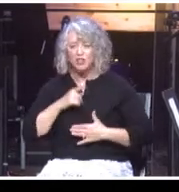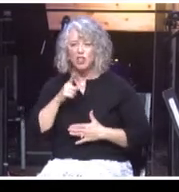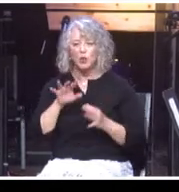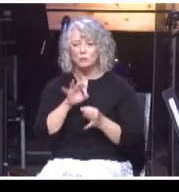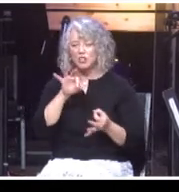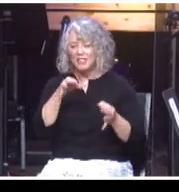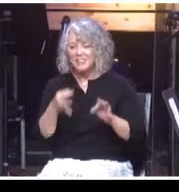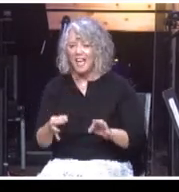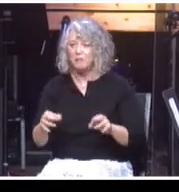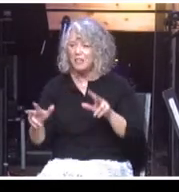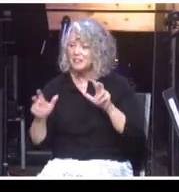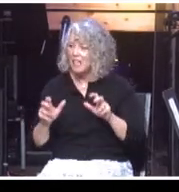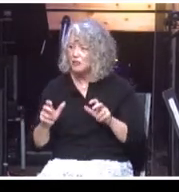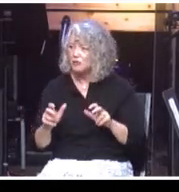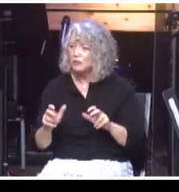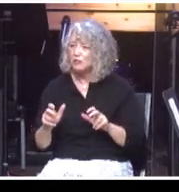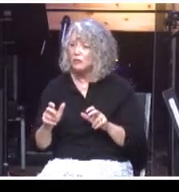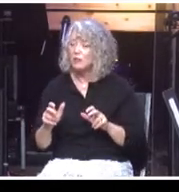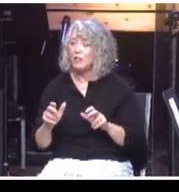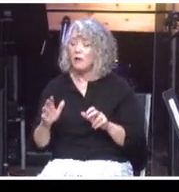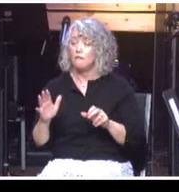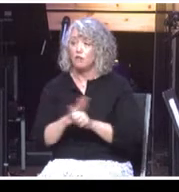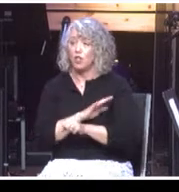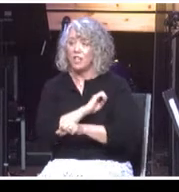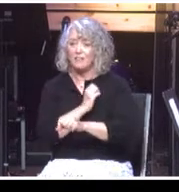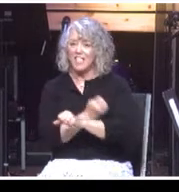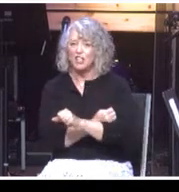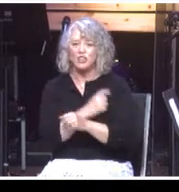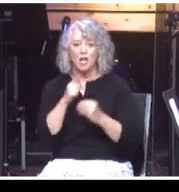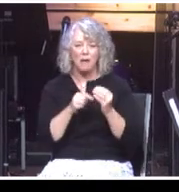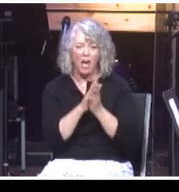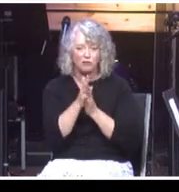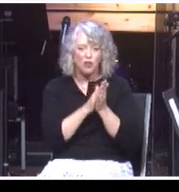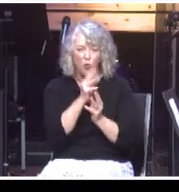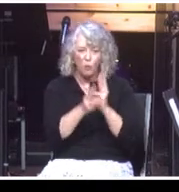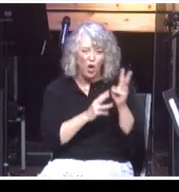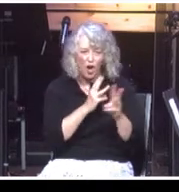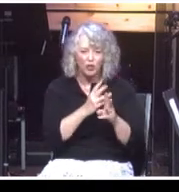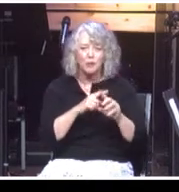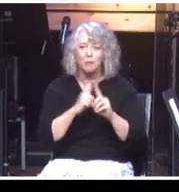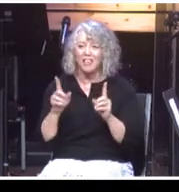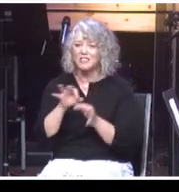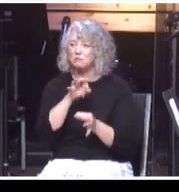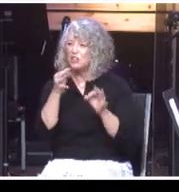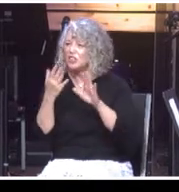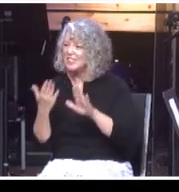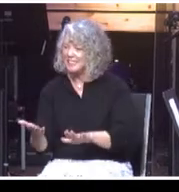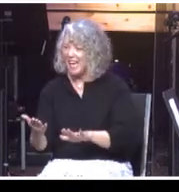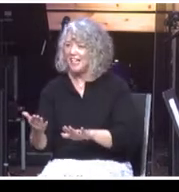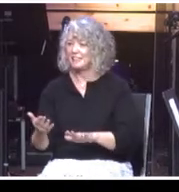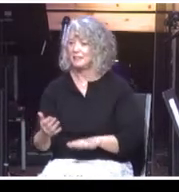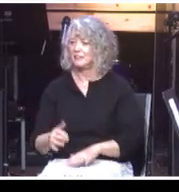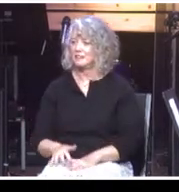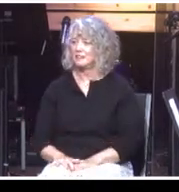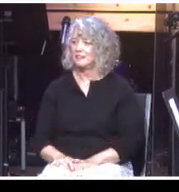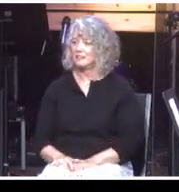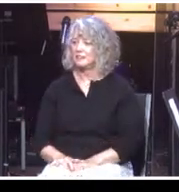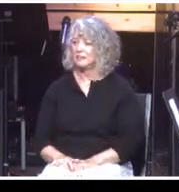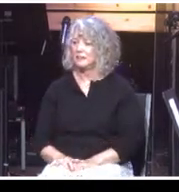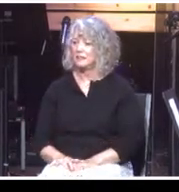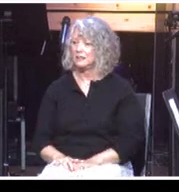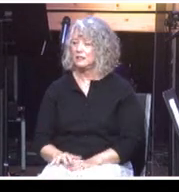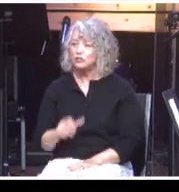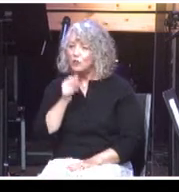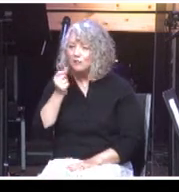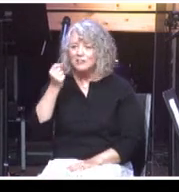There are people full of energy with regard to worldly things who are yet all dead spiritually. Dead to the realities